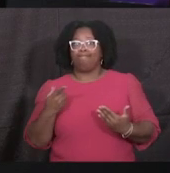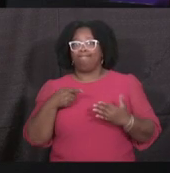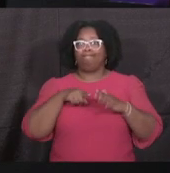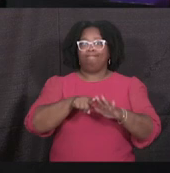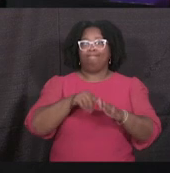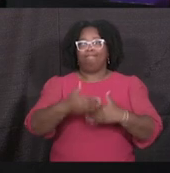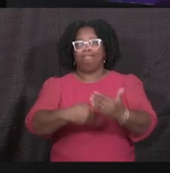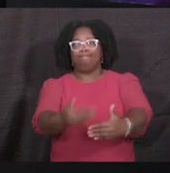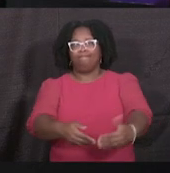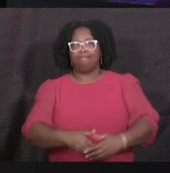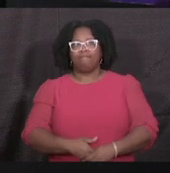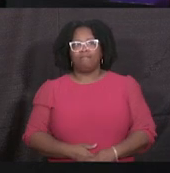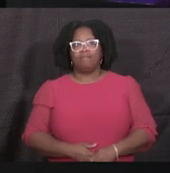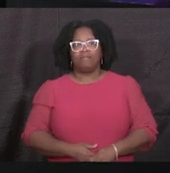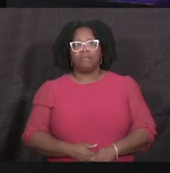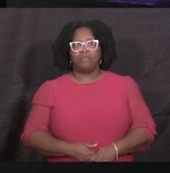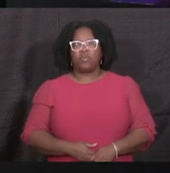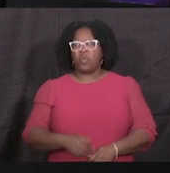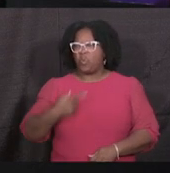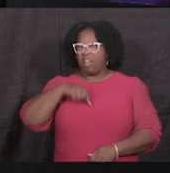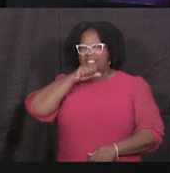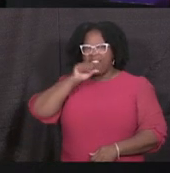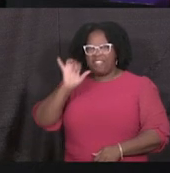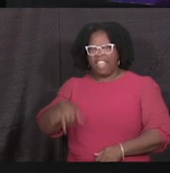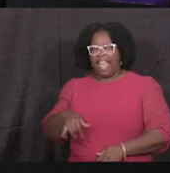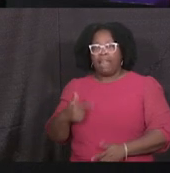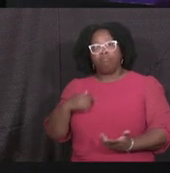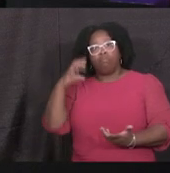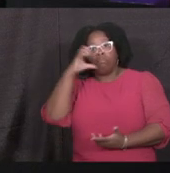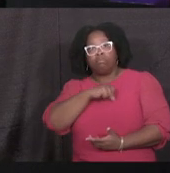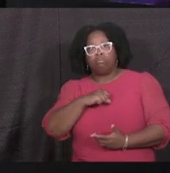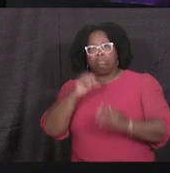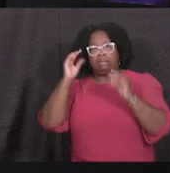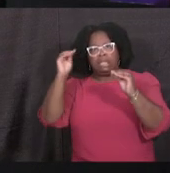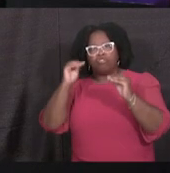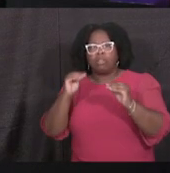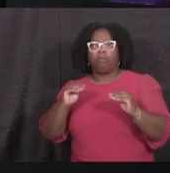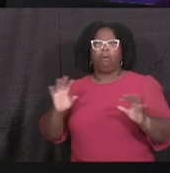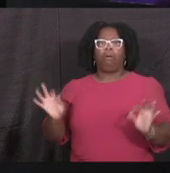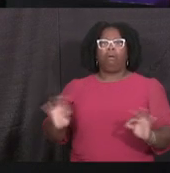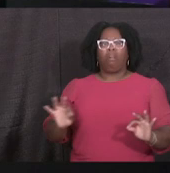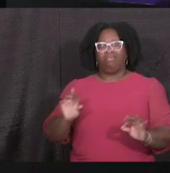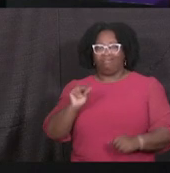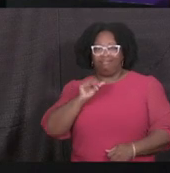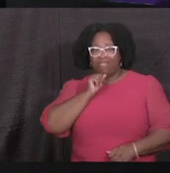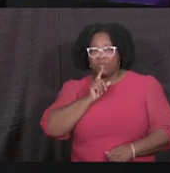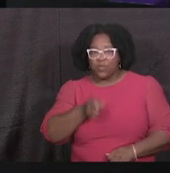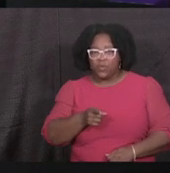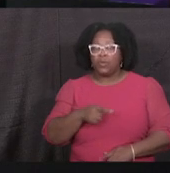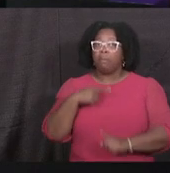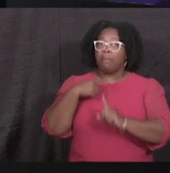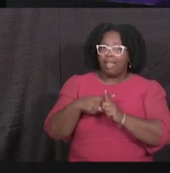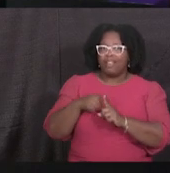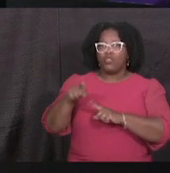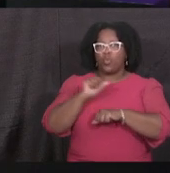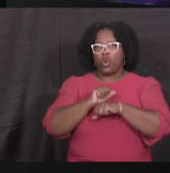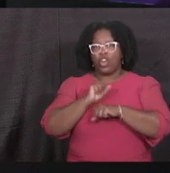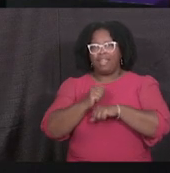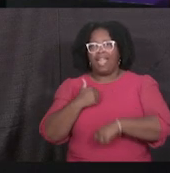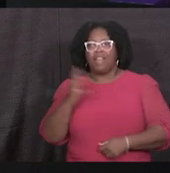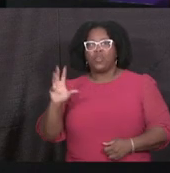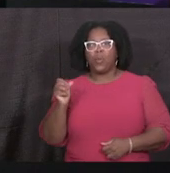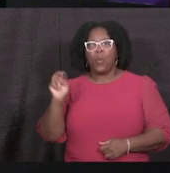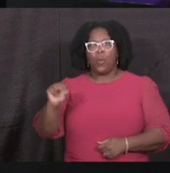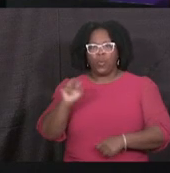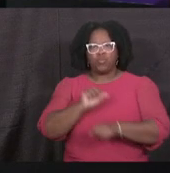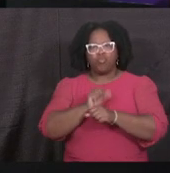Well, teaching, I imagine, is not easy. There's a lot that goes into it, on top of the fact that you guys are working and have your own careers to